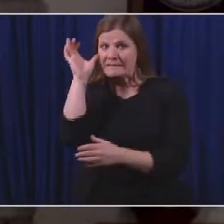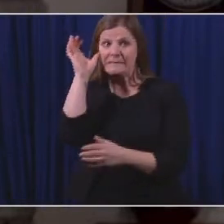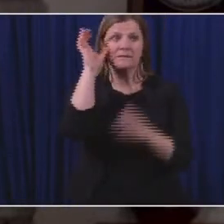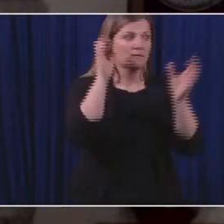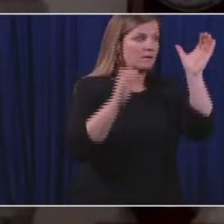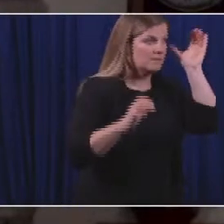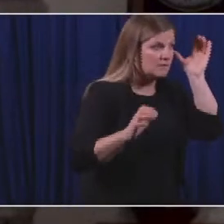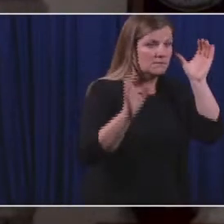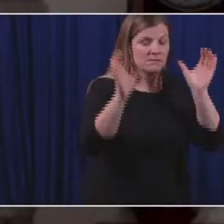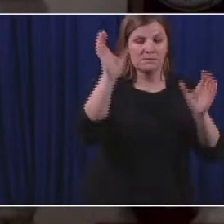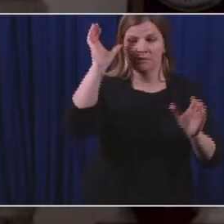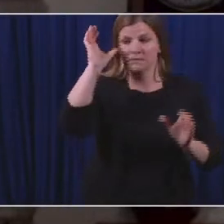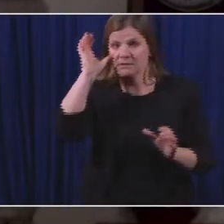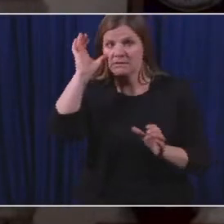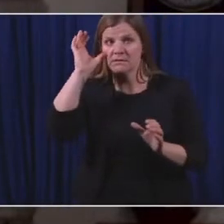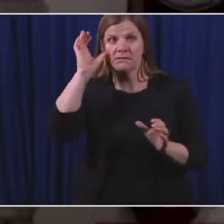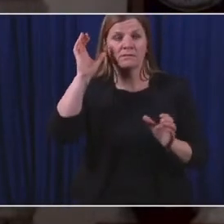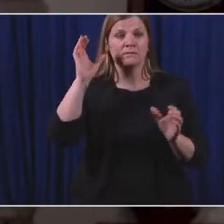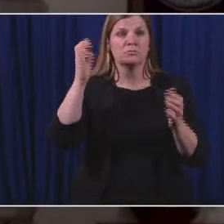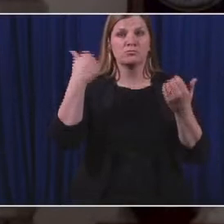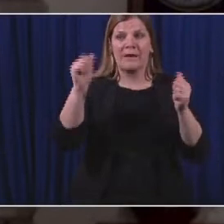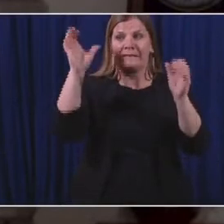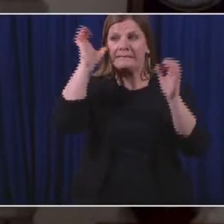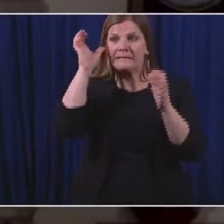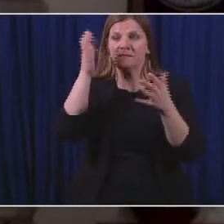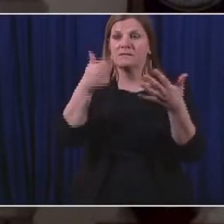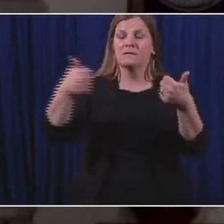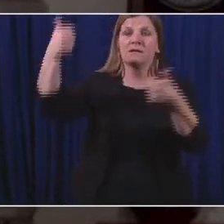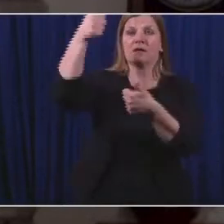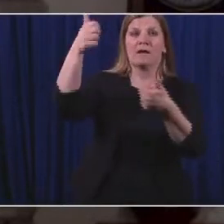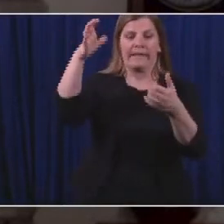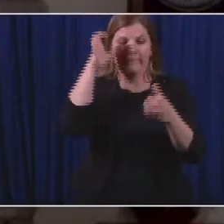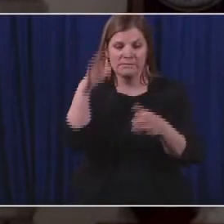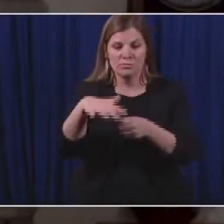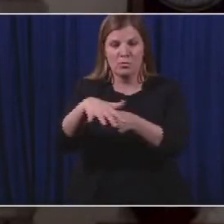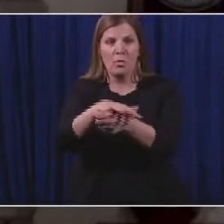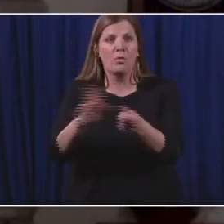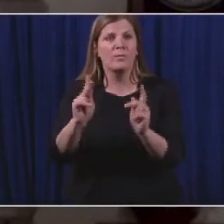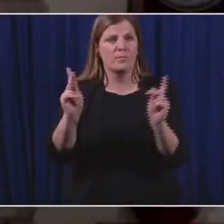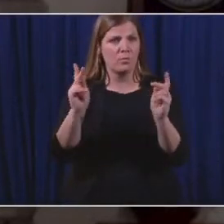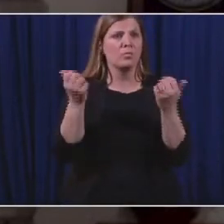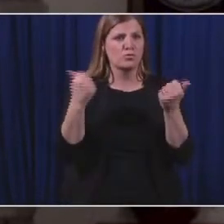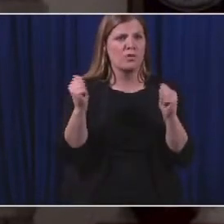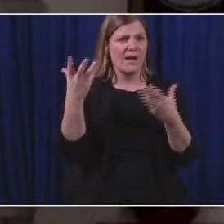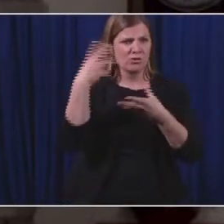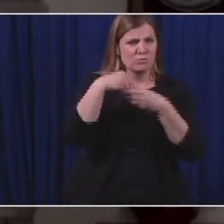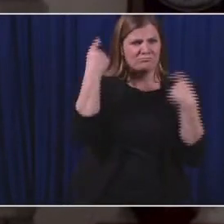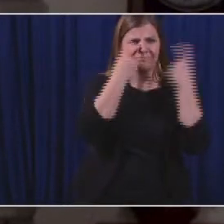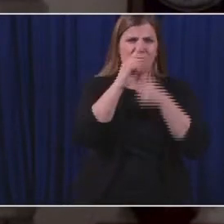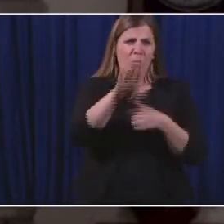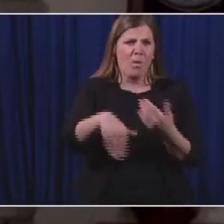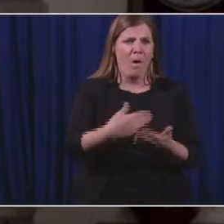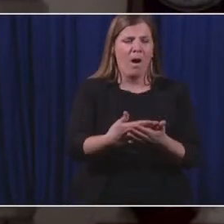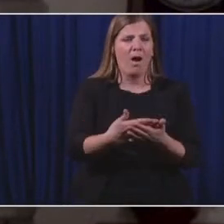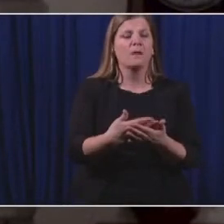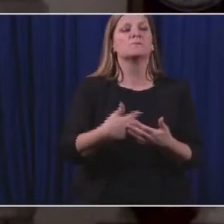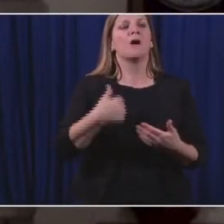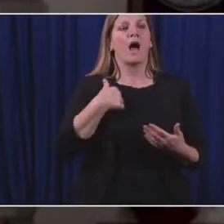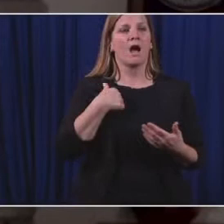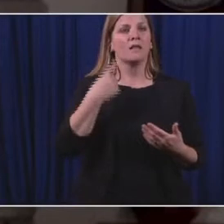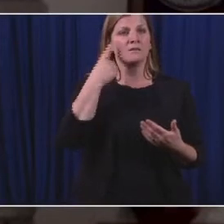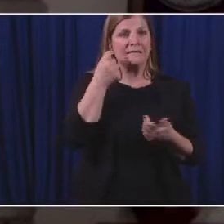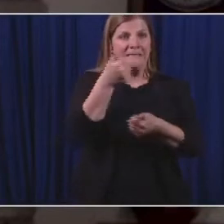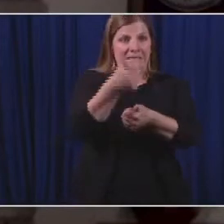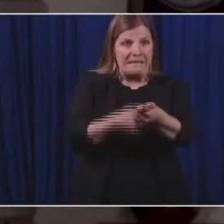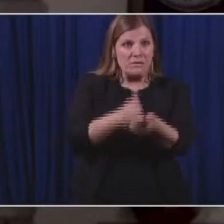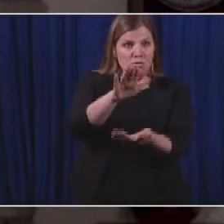listen to people at the local level. I would just say that every school can make that decision and